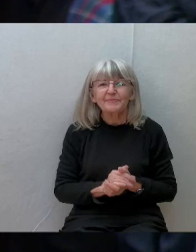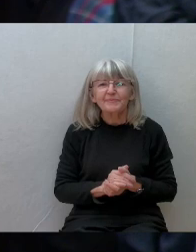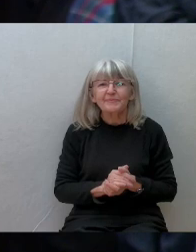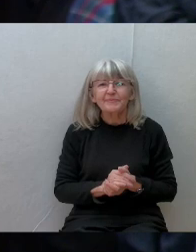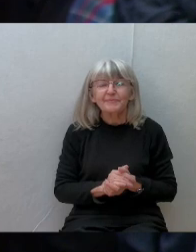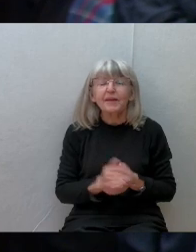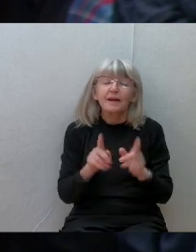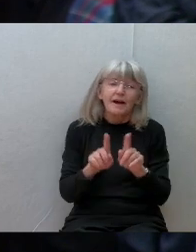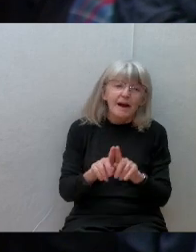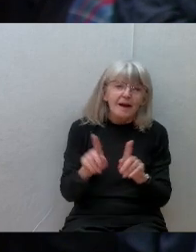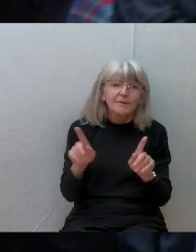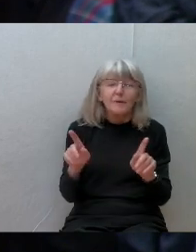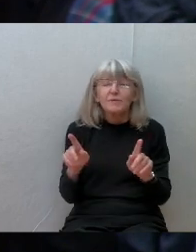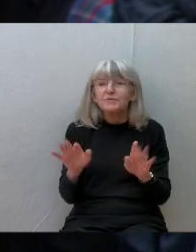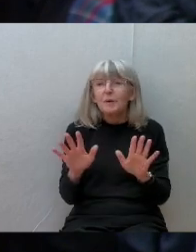And